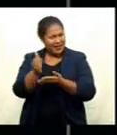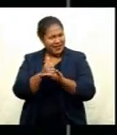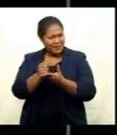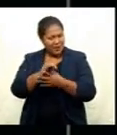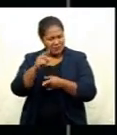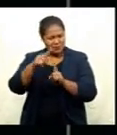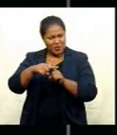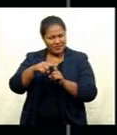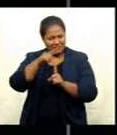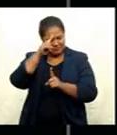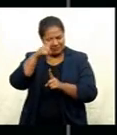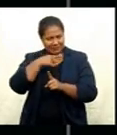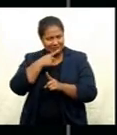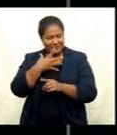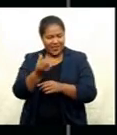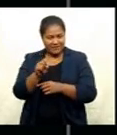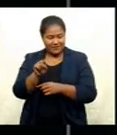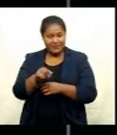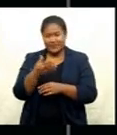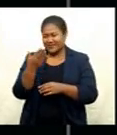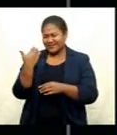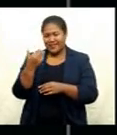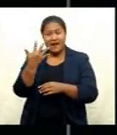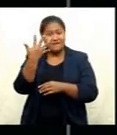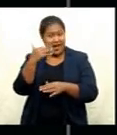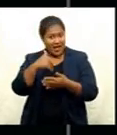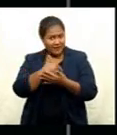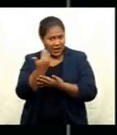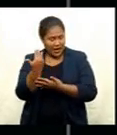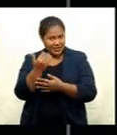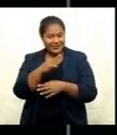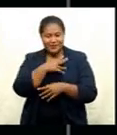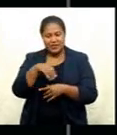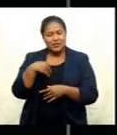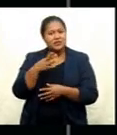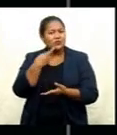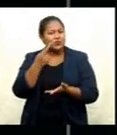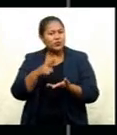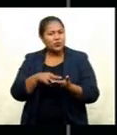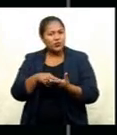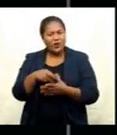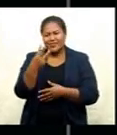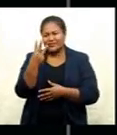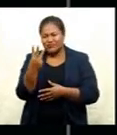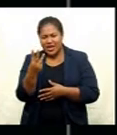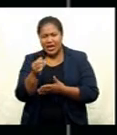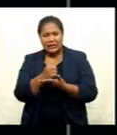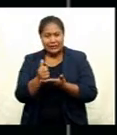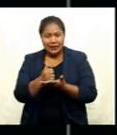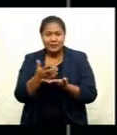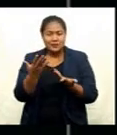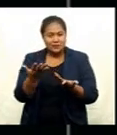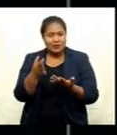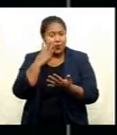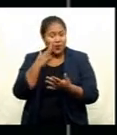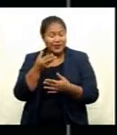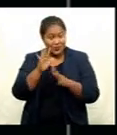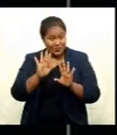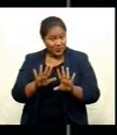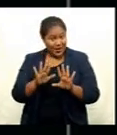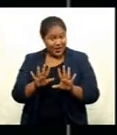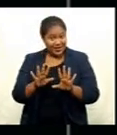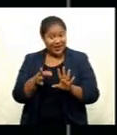being reported. For the past 5 days, the ministry has recorded infections in triple digits. While we wait for